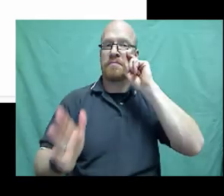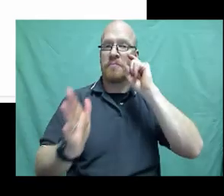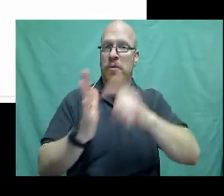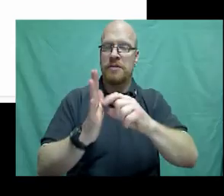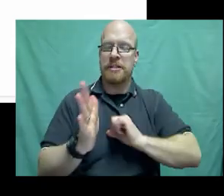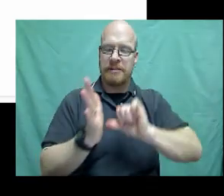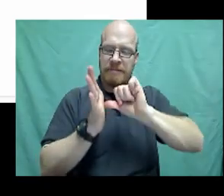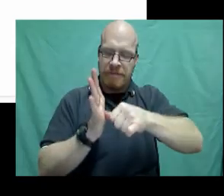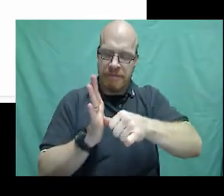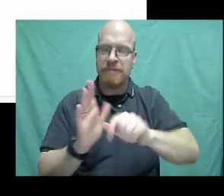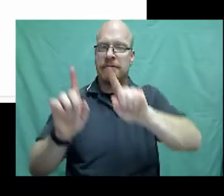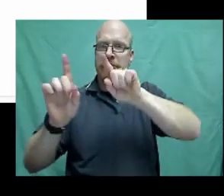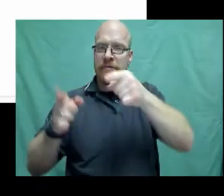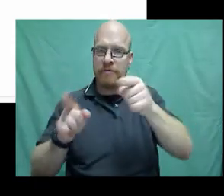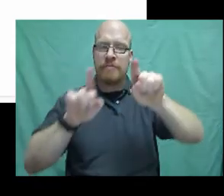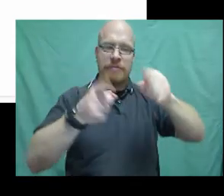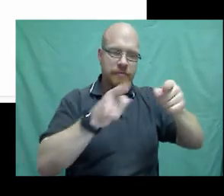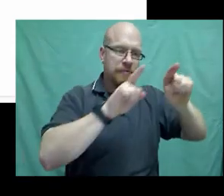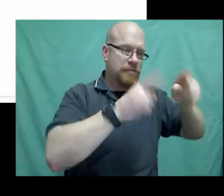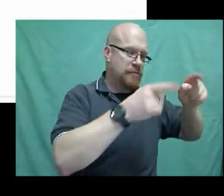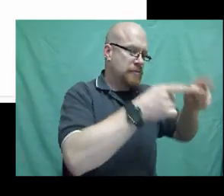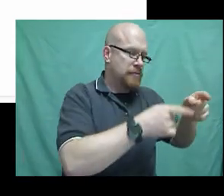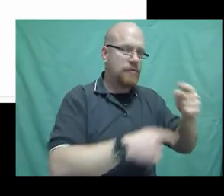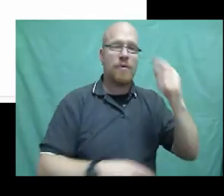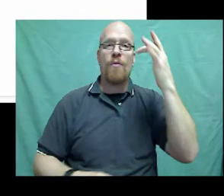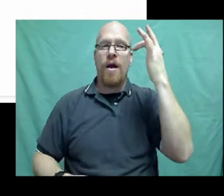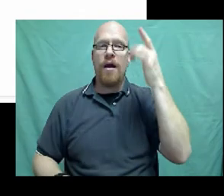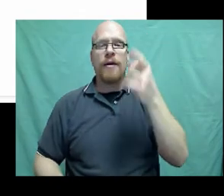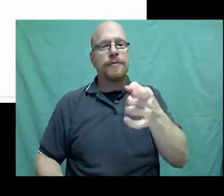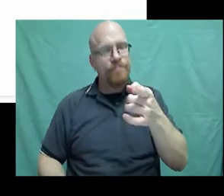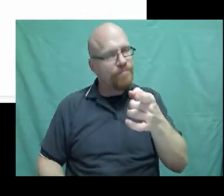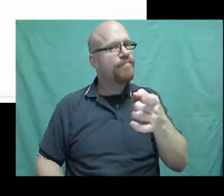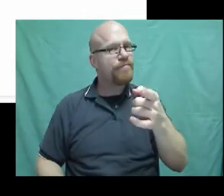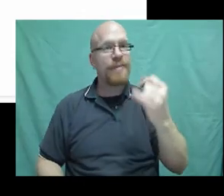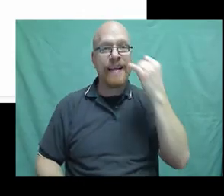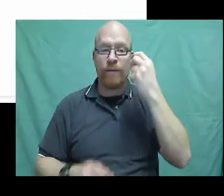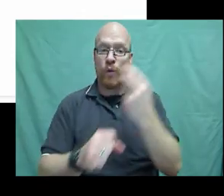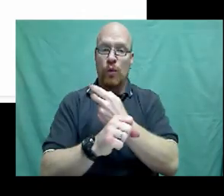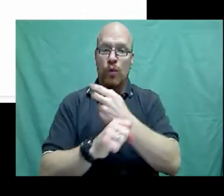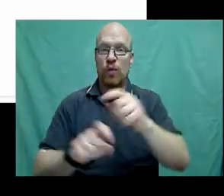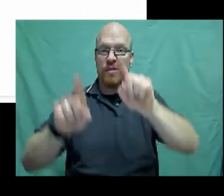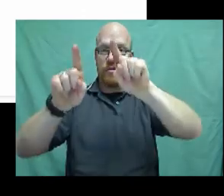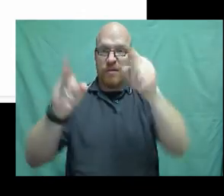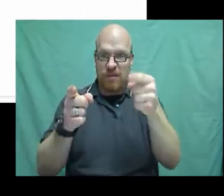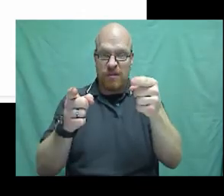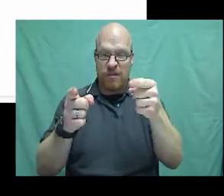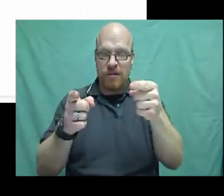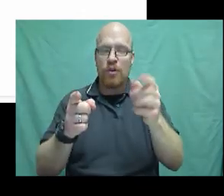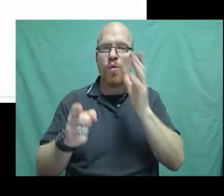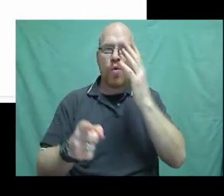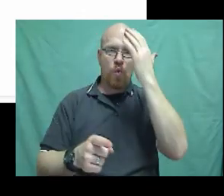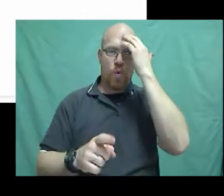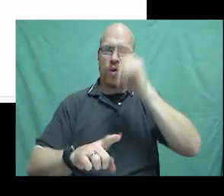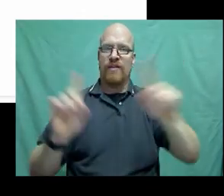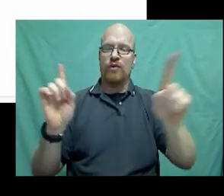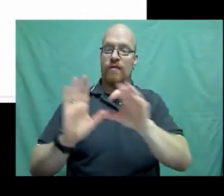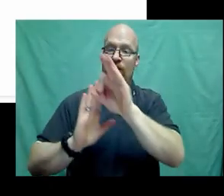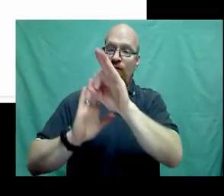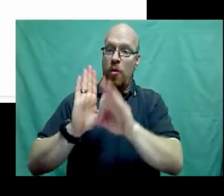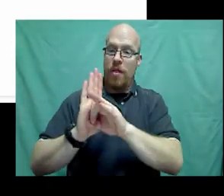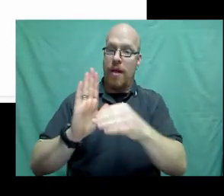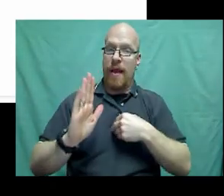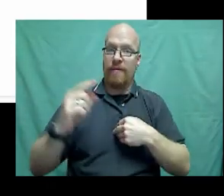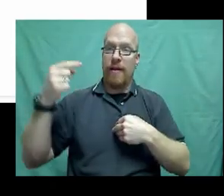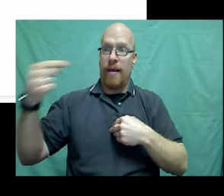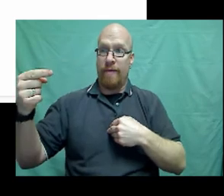Okay. Now, you'll see that I'm emphasizing using a parentheses. The reason being is that if we use